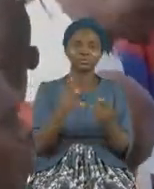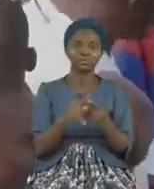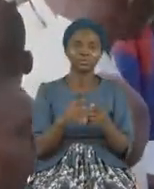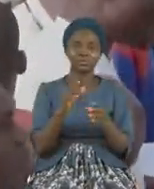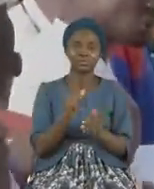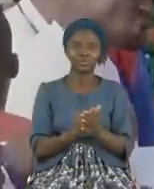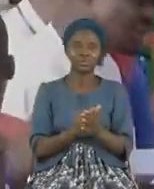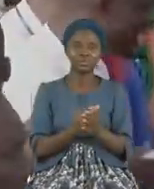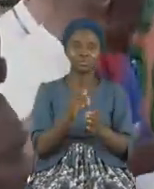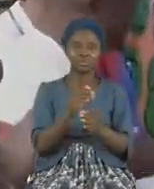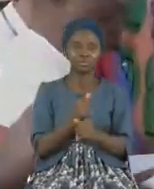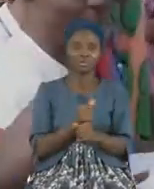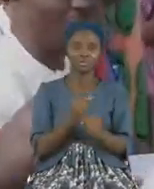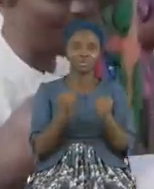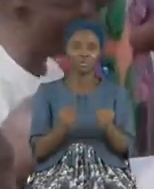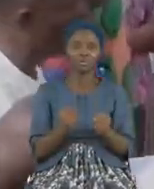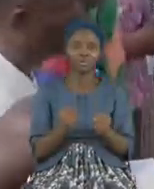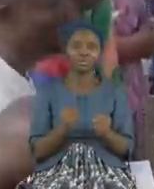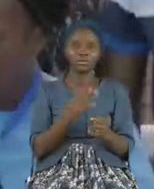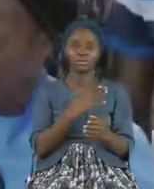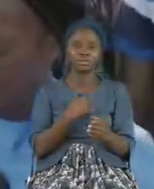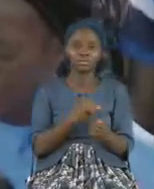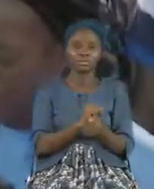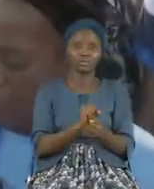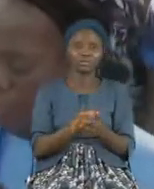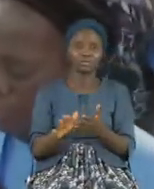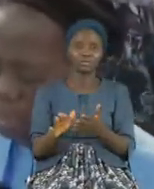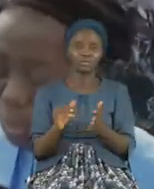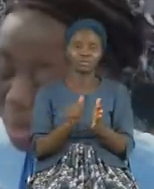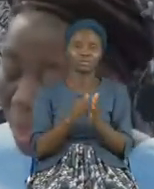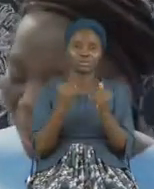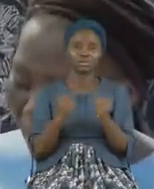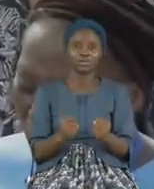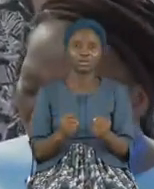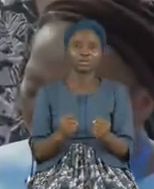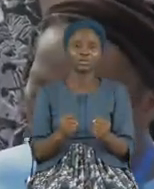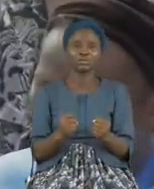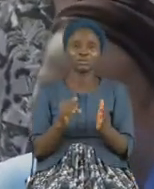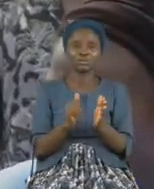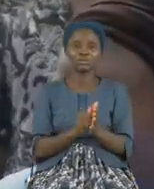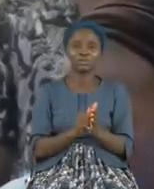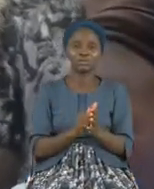and ruffle and destroy that power, that flower.